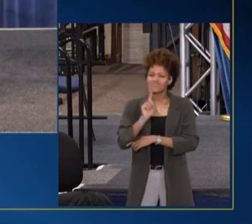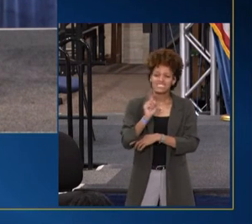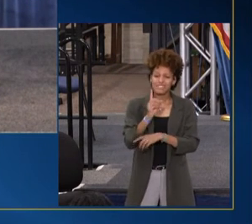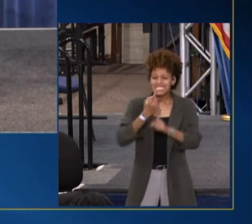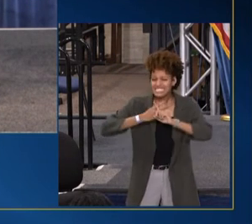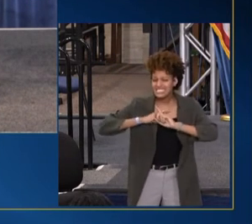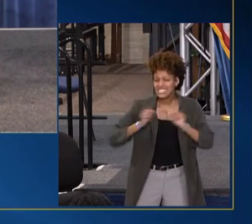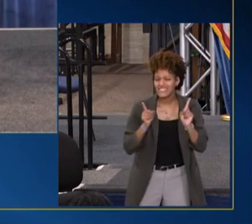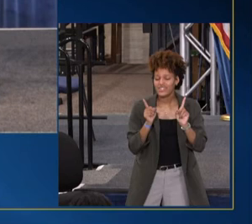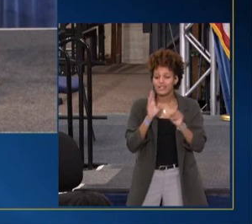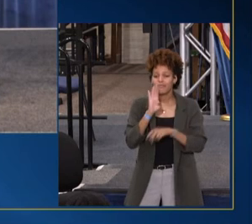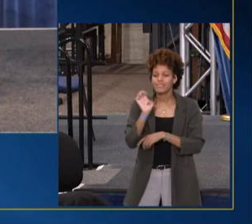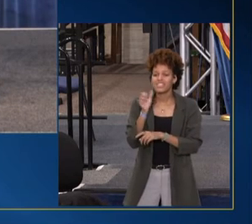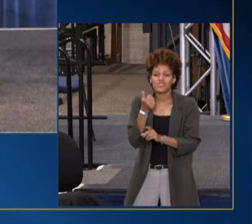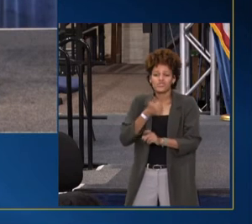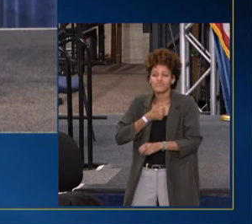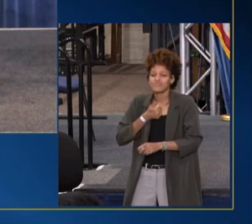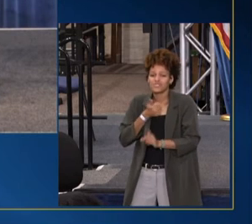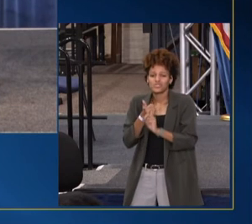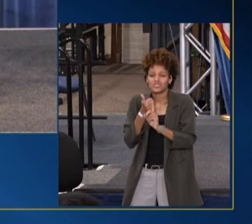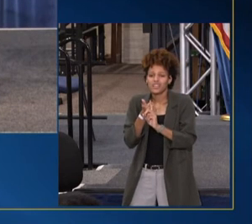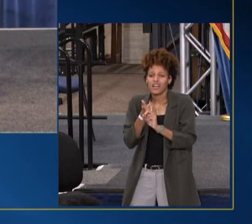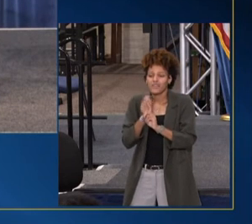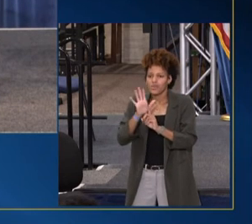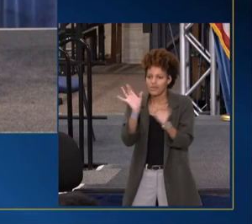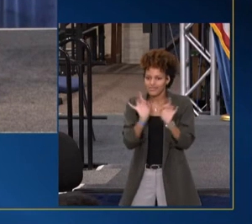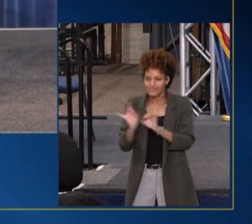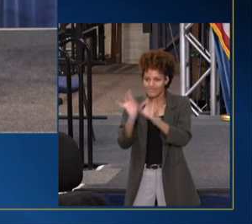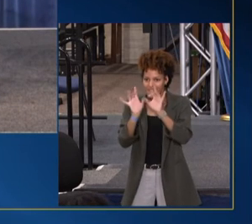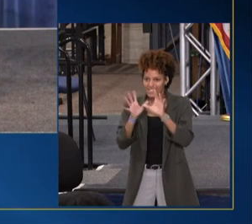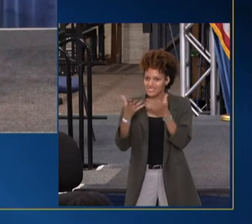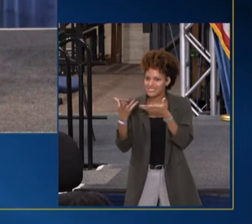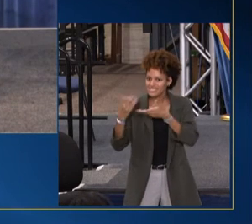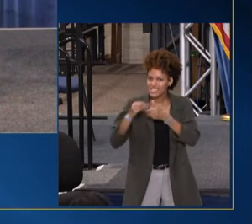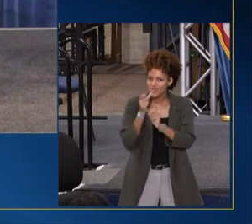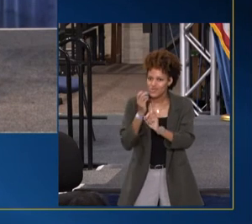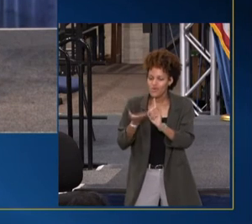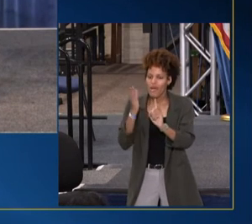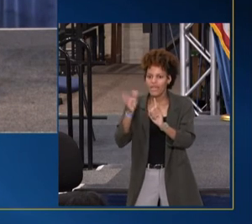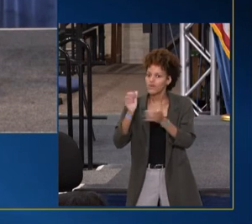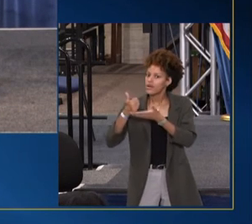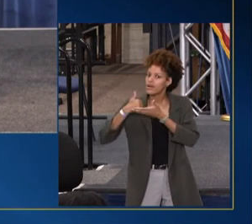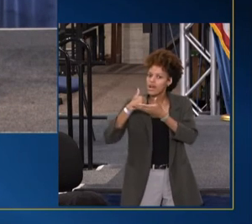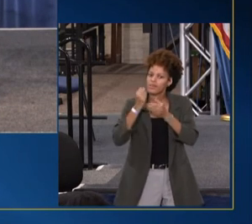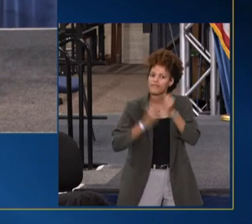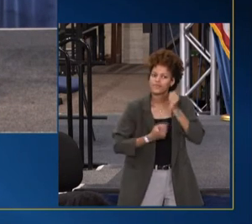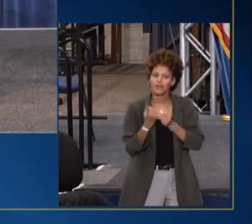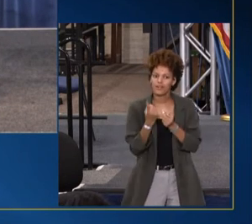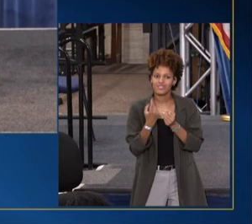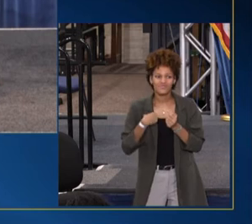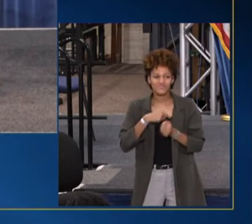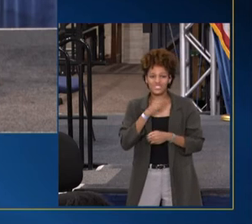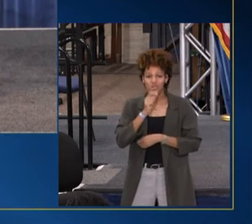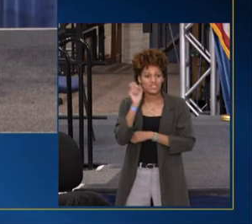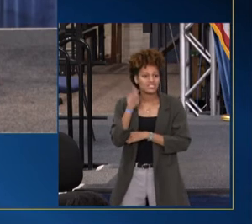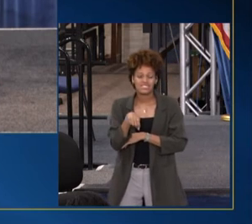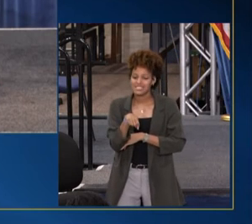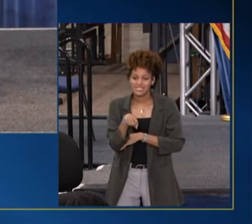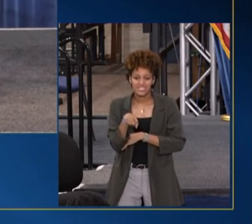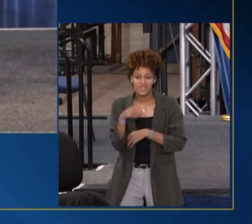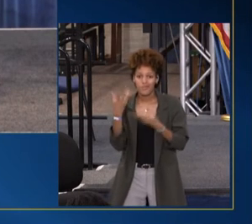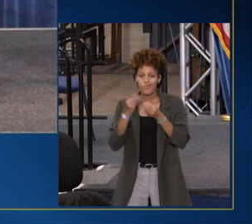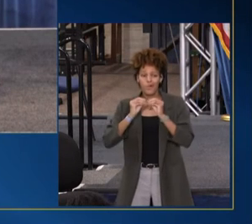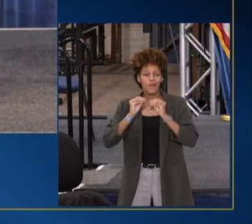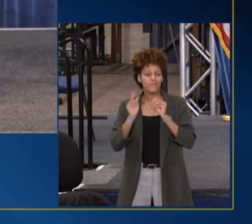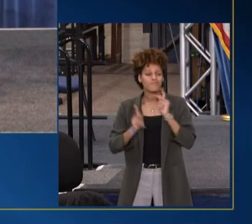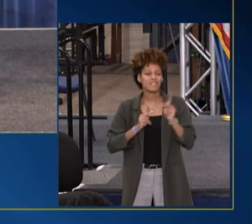And I would say be yourself there, you know, bring your magic, because that is what's gonna help everyone. That's what's, you know, we don't need more people